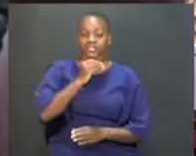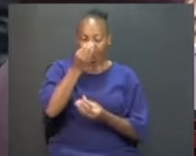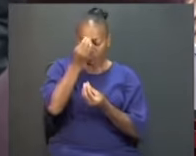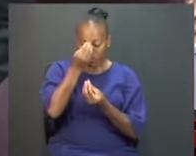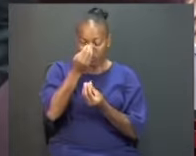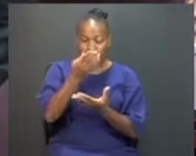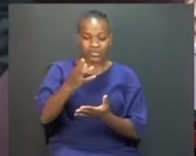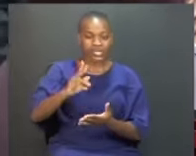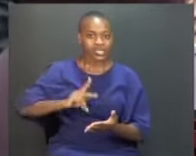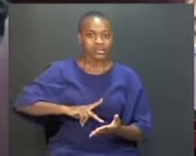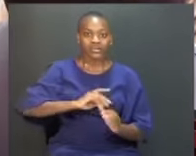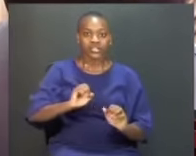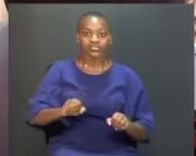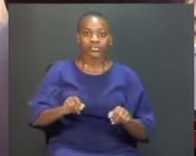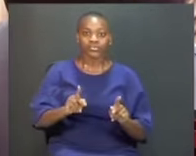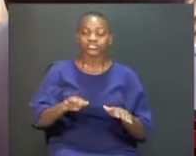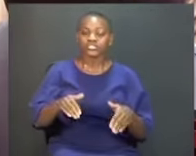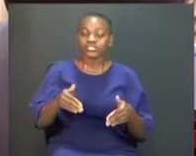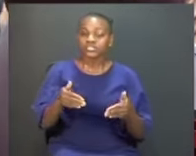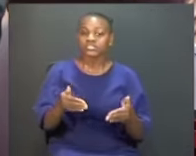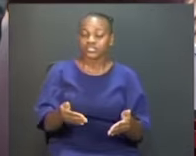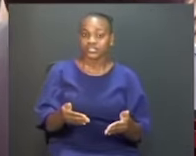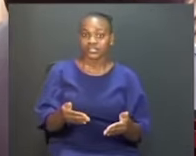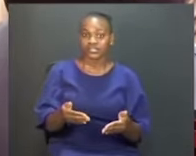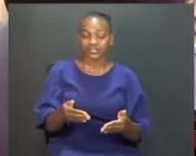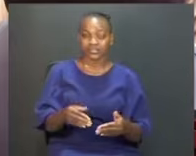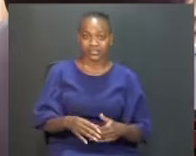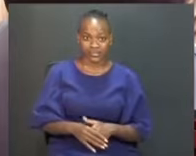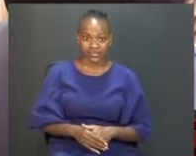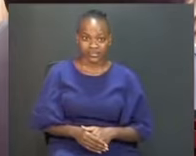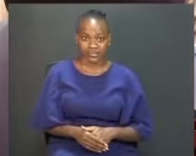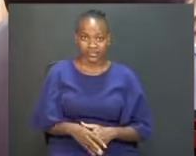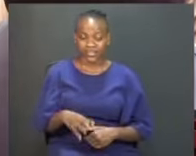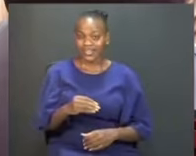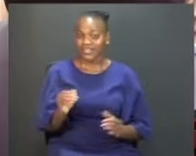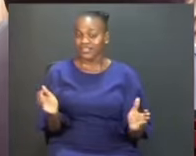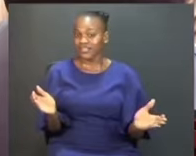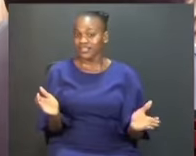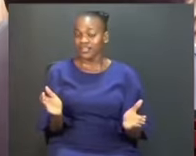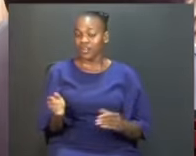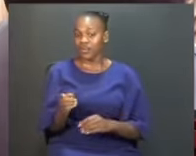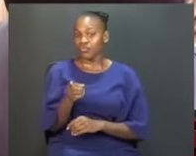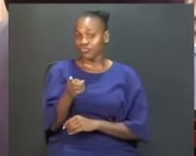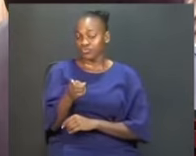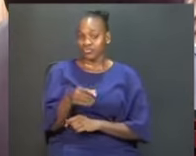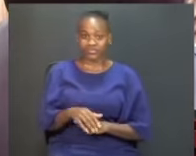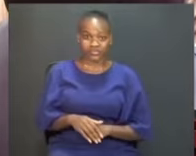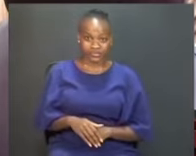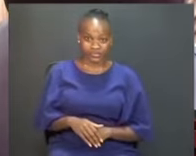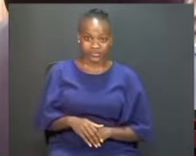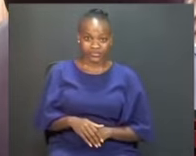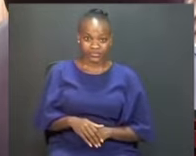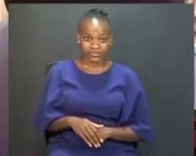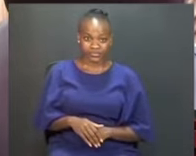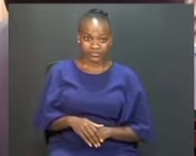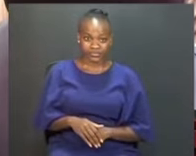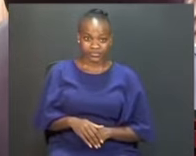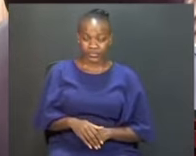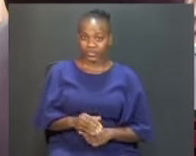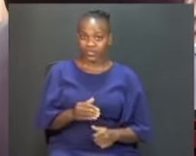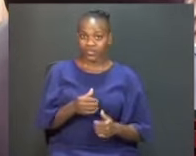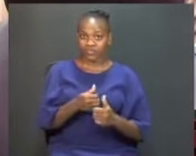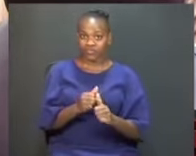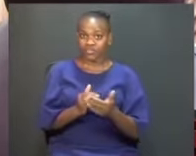privilege, and to urge you, pursuant to the appropriate